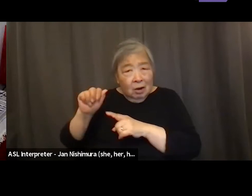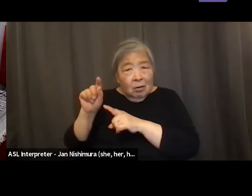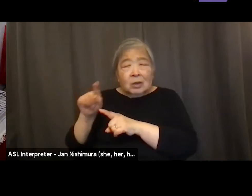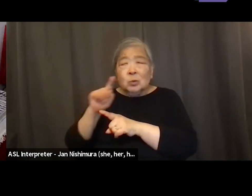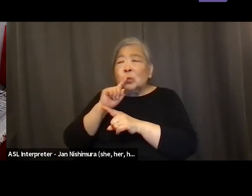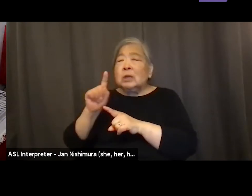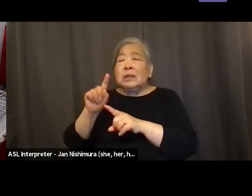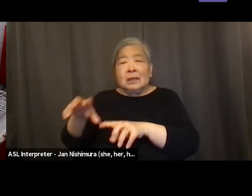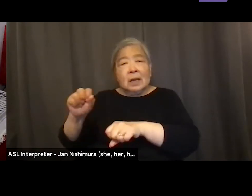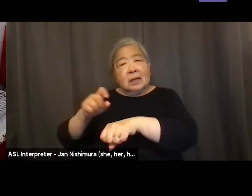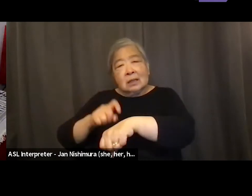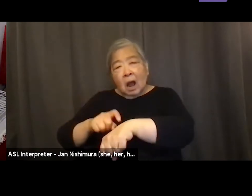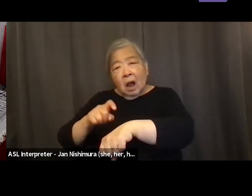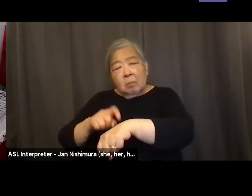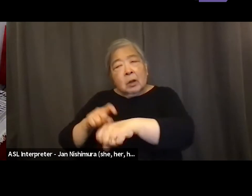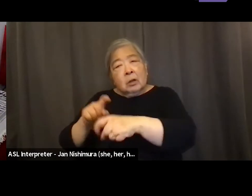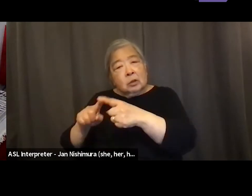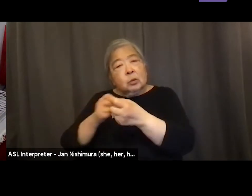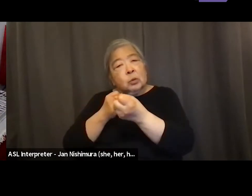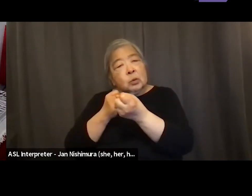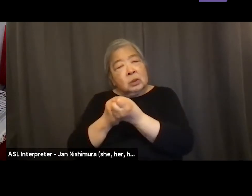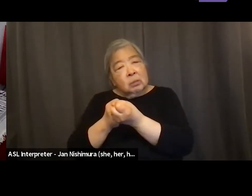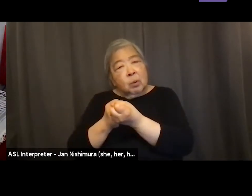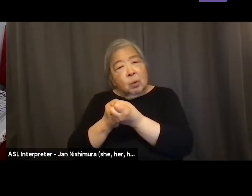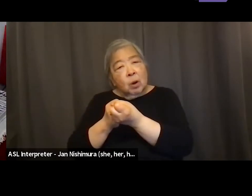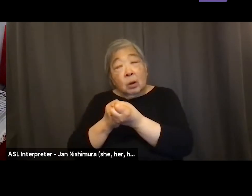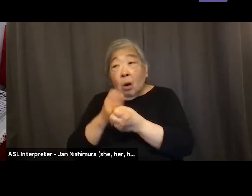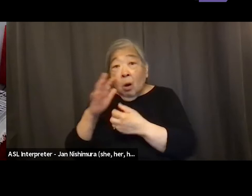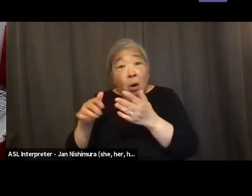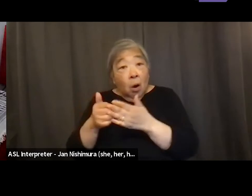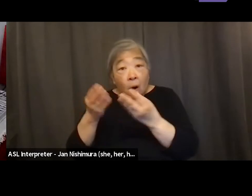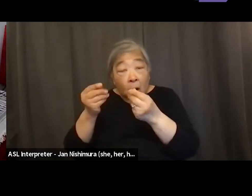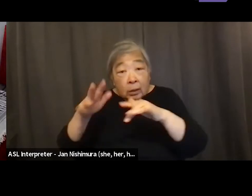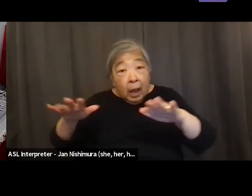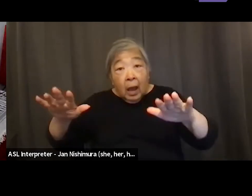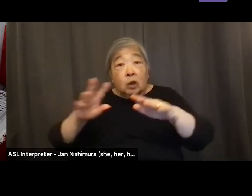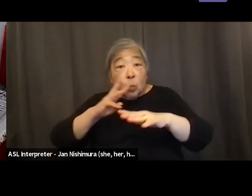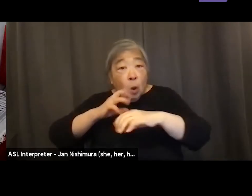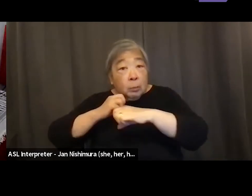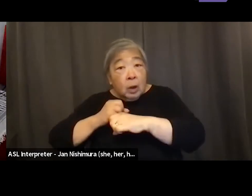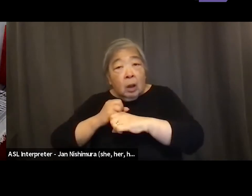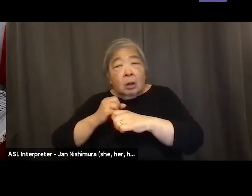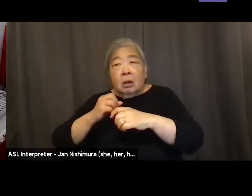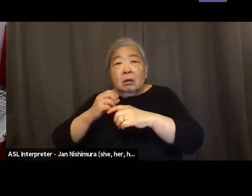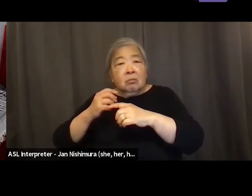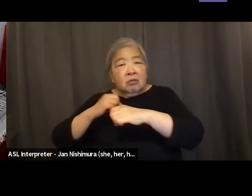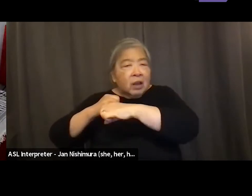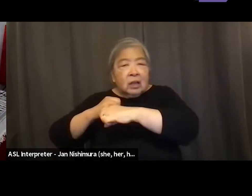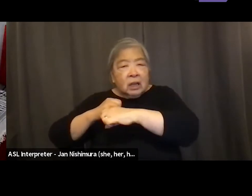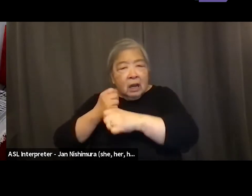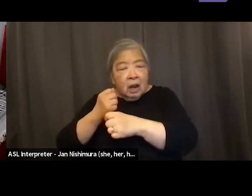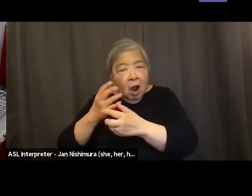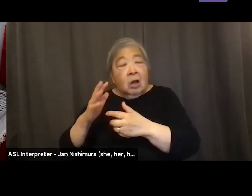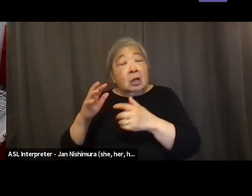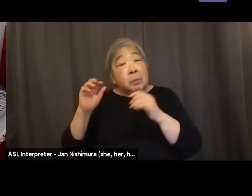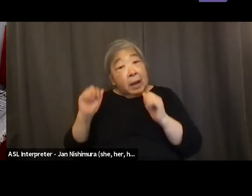taken the time to support all land defenders and water protectors from all walks of life to be